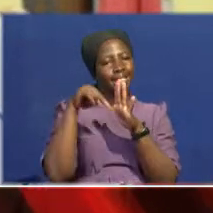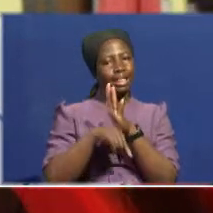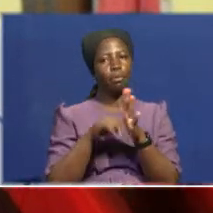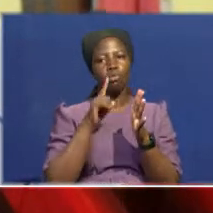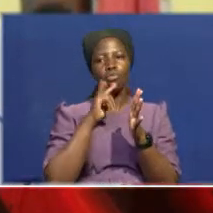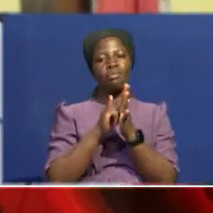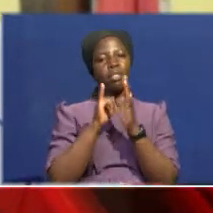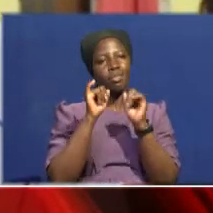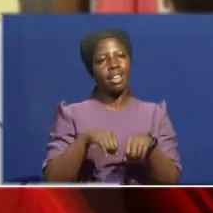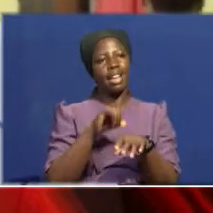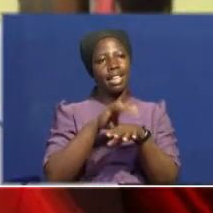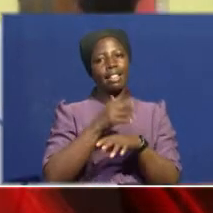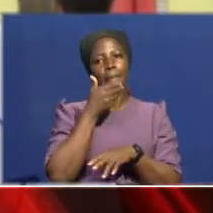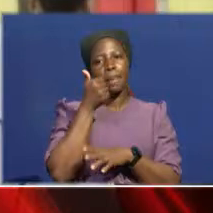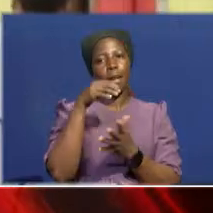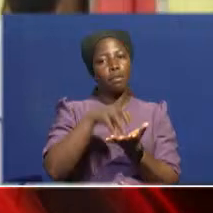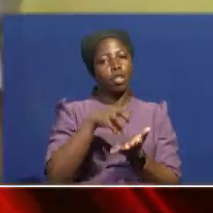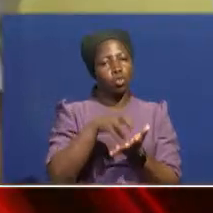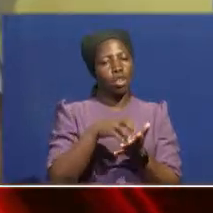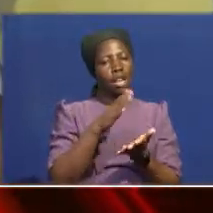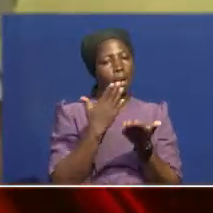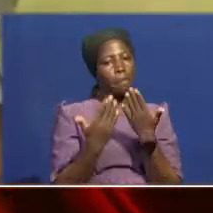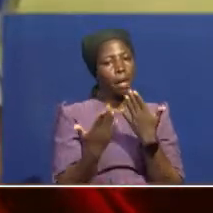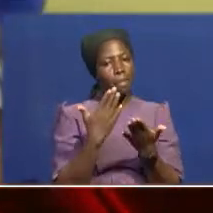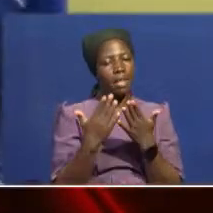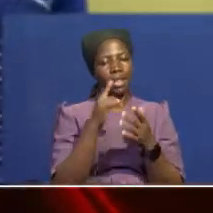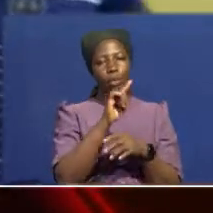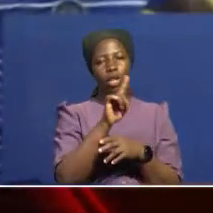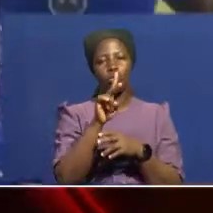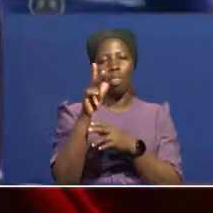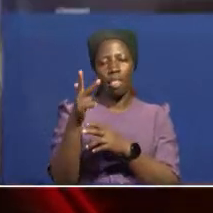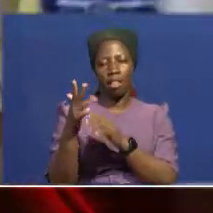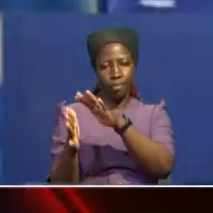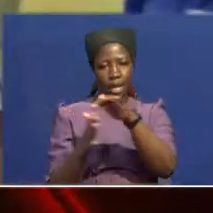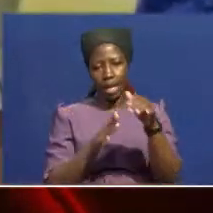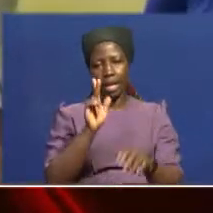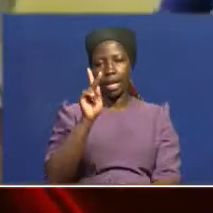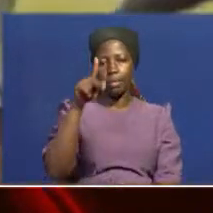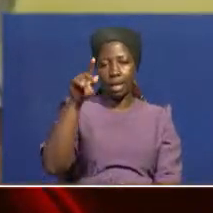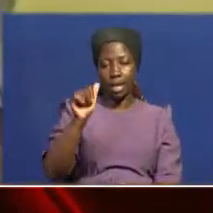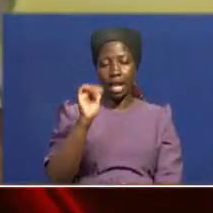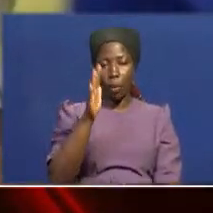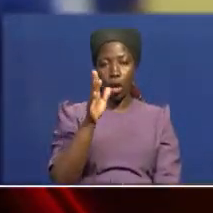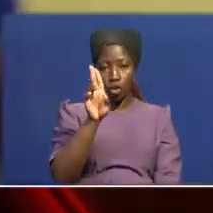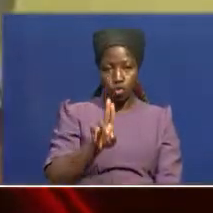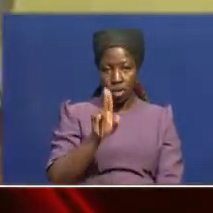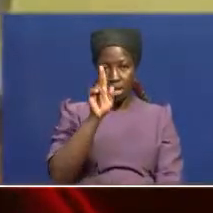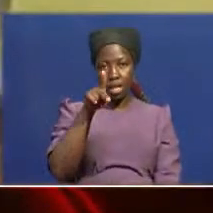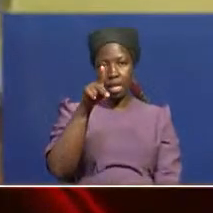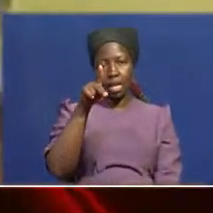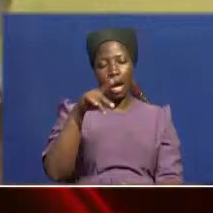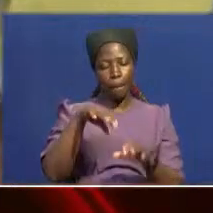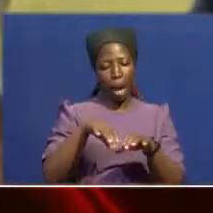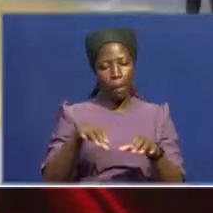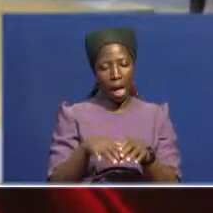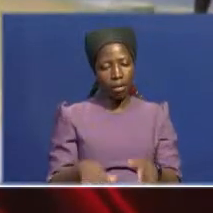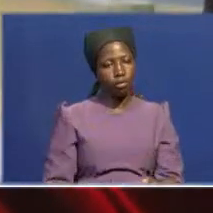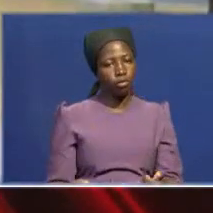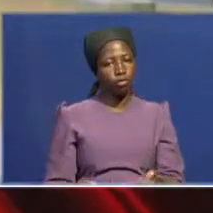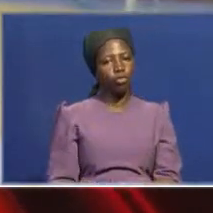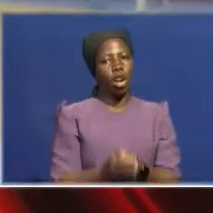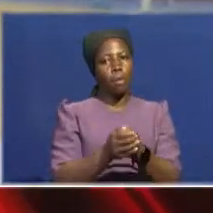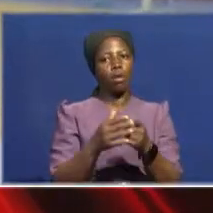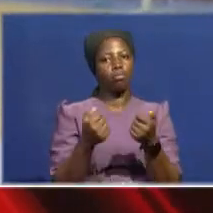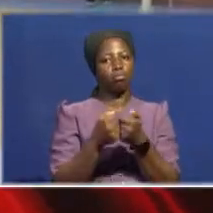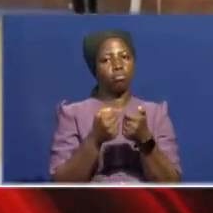can get a better position, maybe a podium finish. KPA will use the upcoming Kenya Pipeline Volleyball Tournament, slated for 5th to